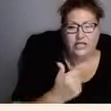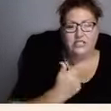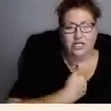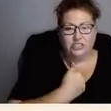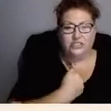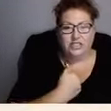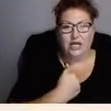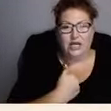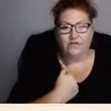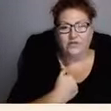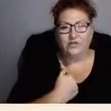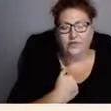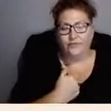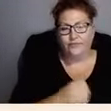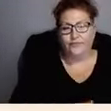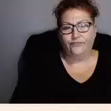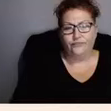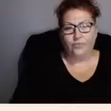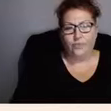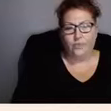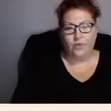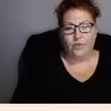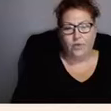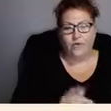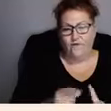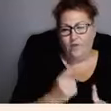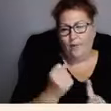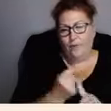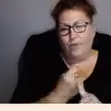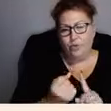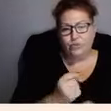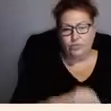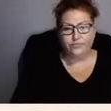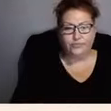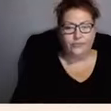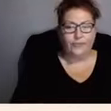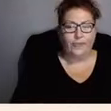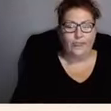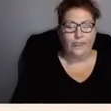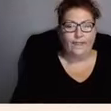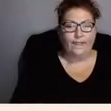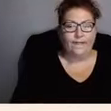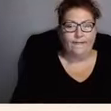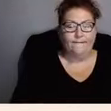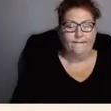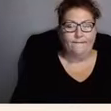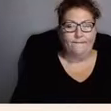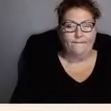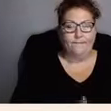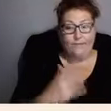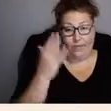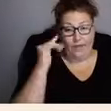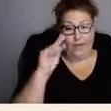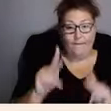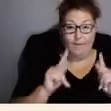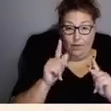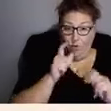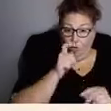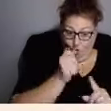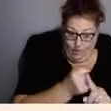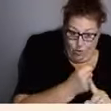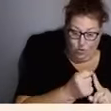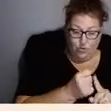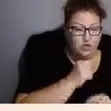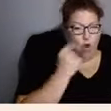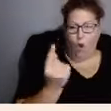protect themselves from abuse. Because people who are abused don't want to talk